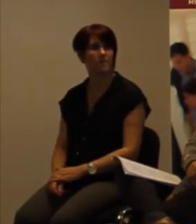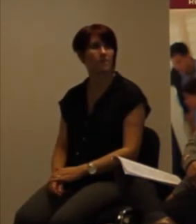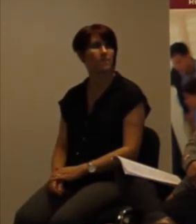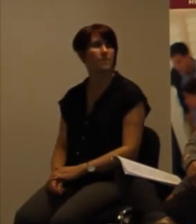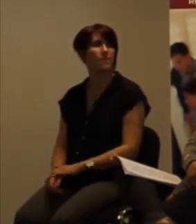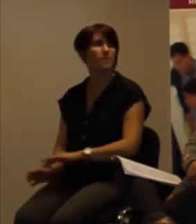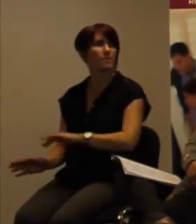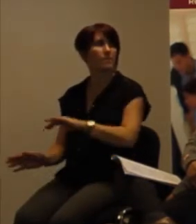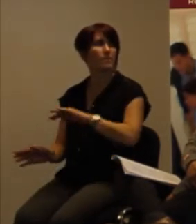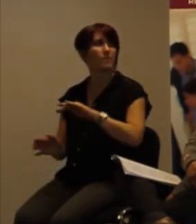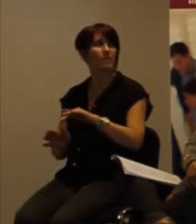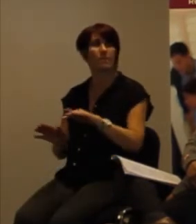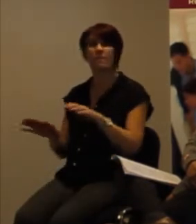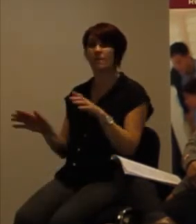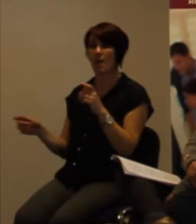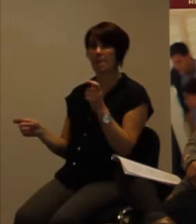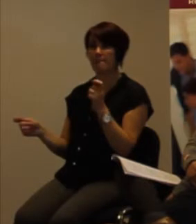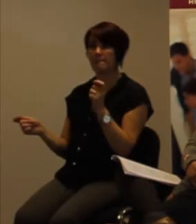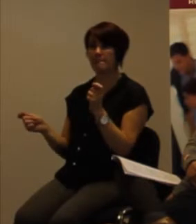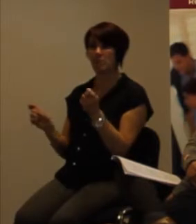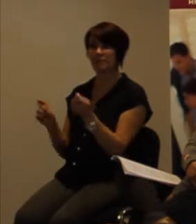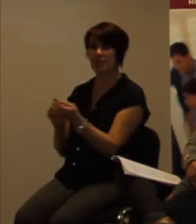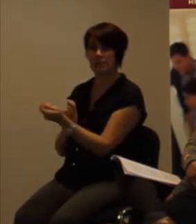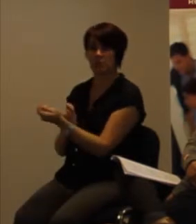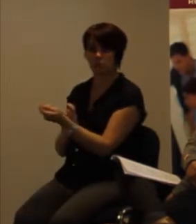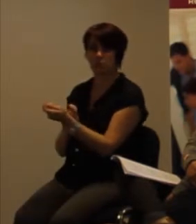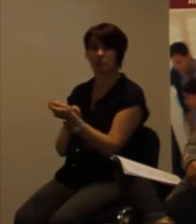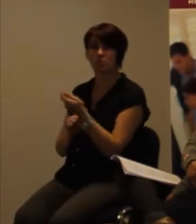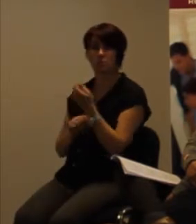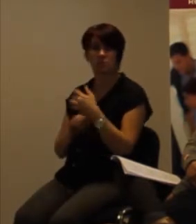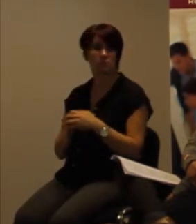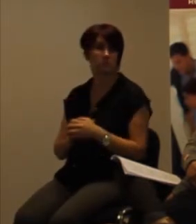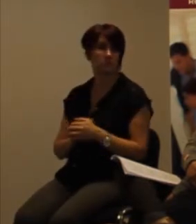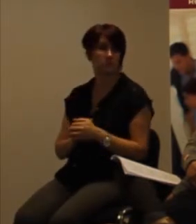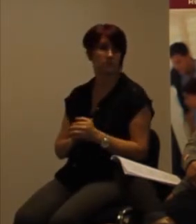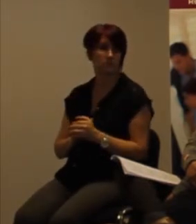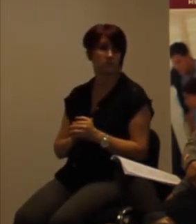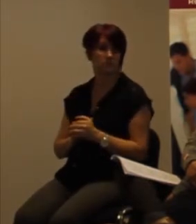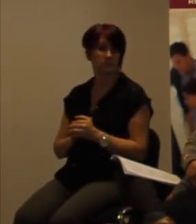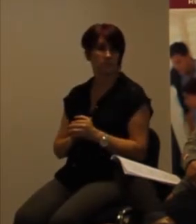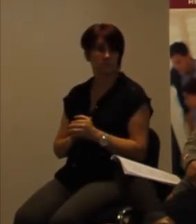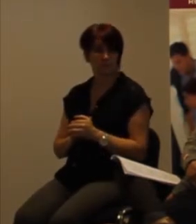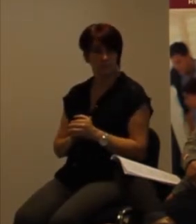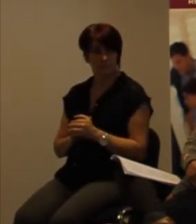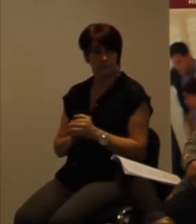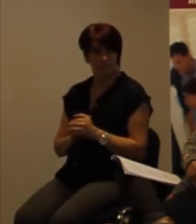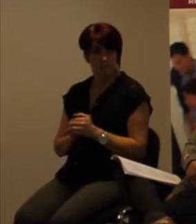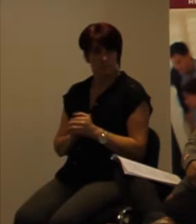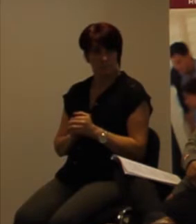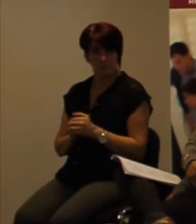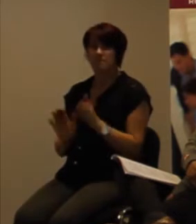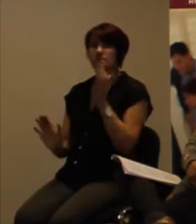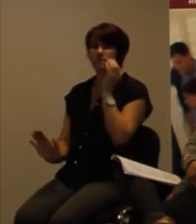Okay, looking at modifications we can make to assessment. A